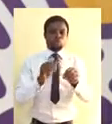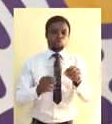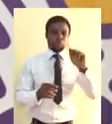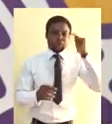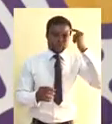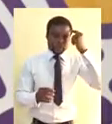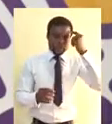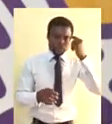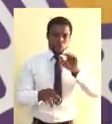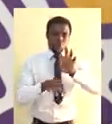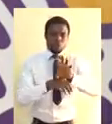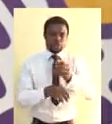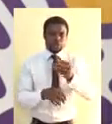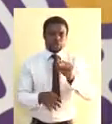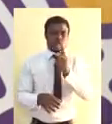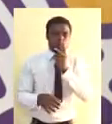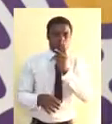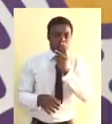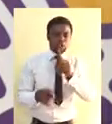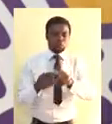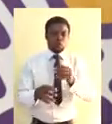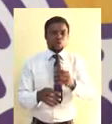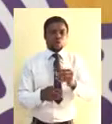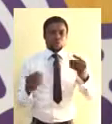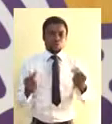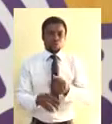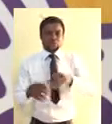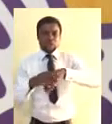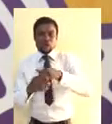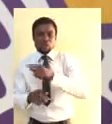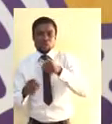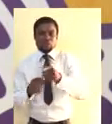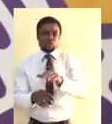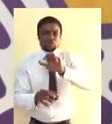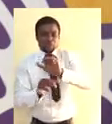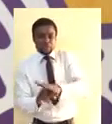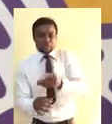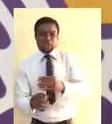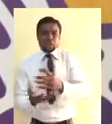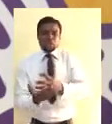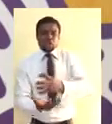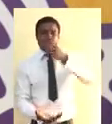What do you think causes the water to rush out of the straw when you press the bottle?